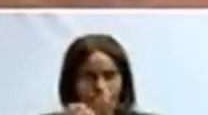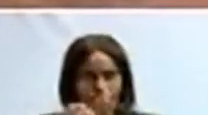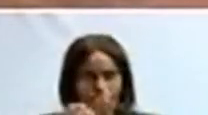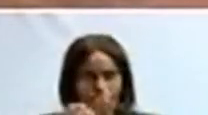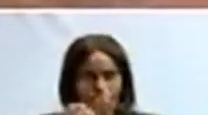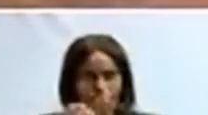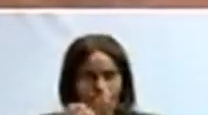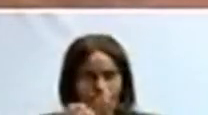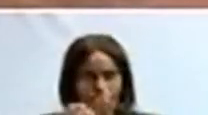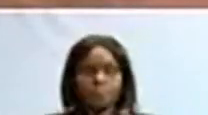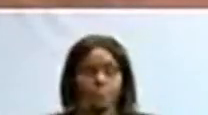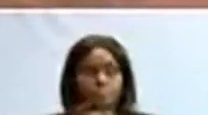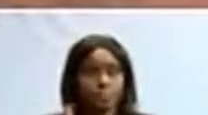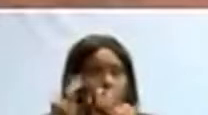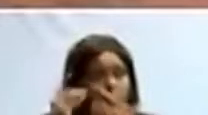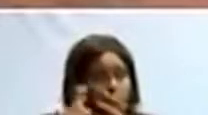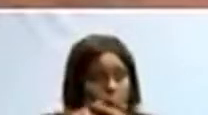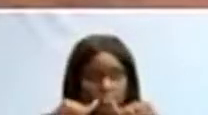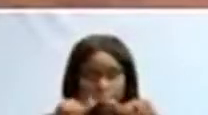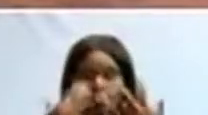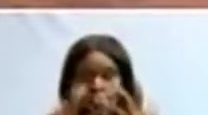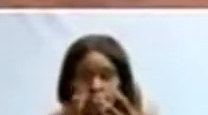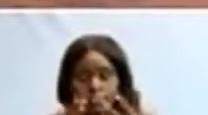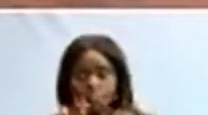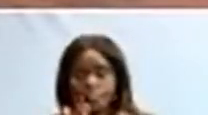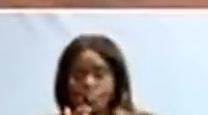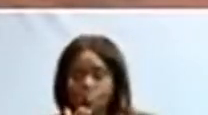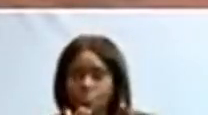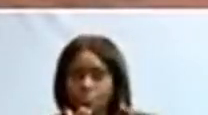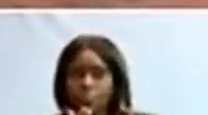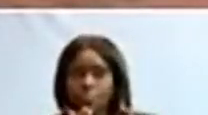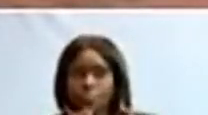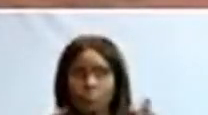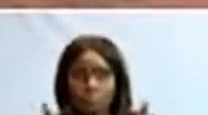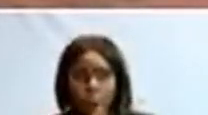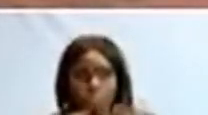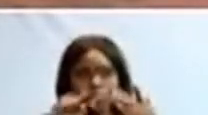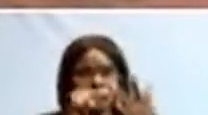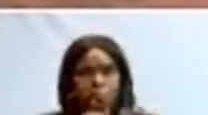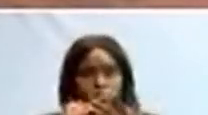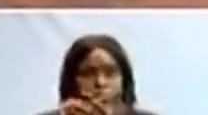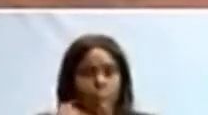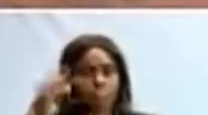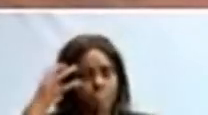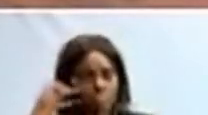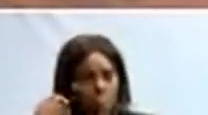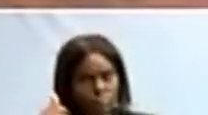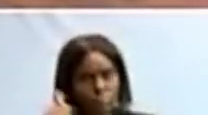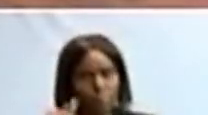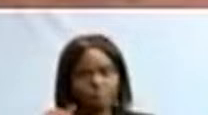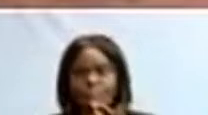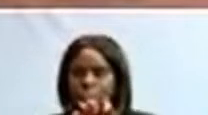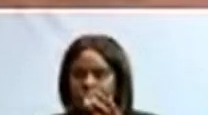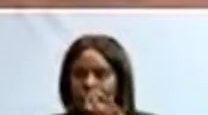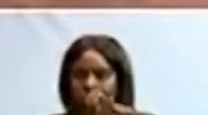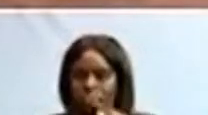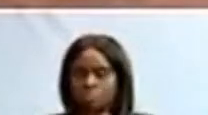auditors and wishes to state that the cited officers lies in